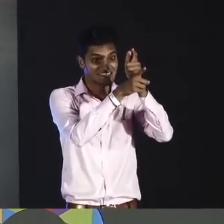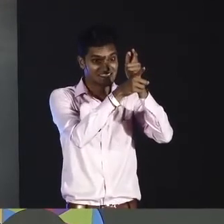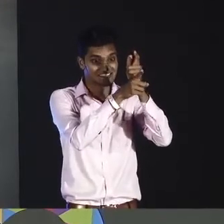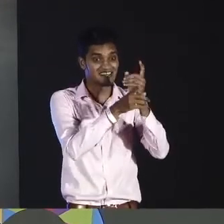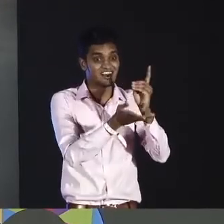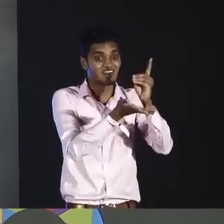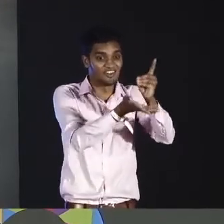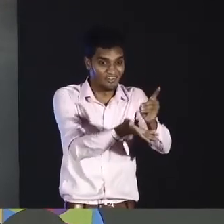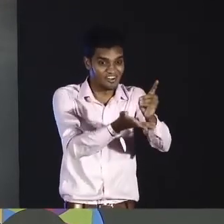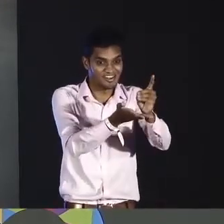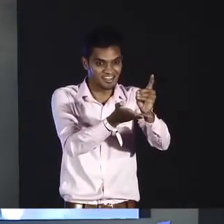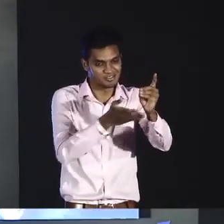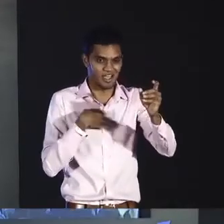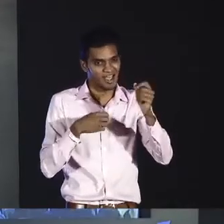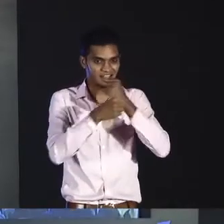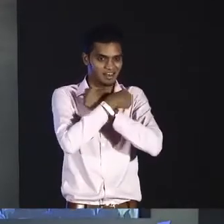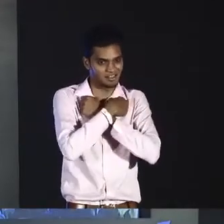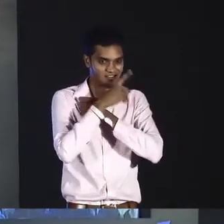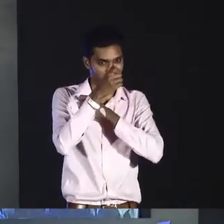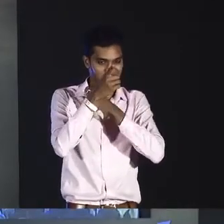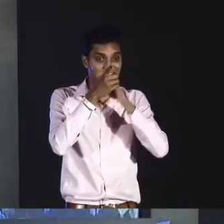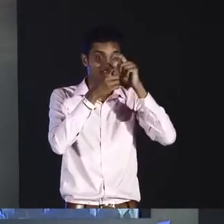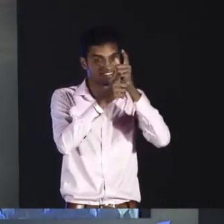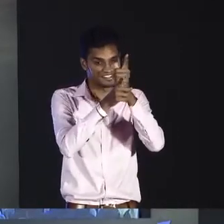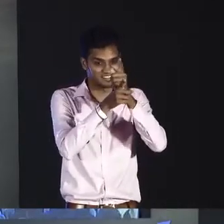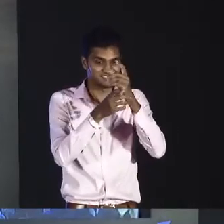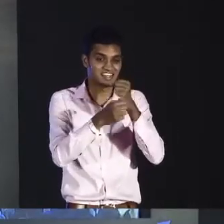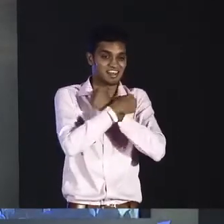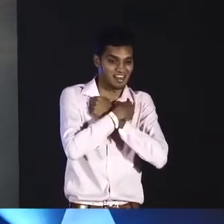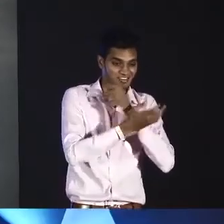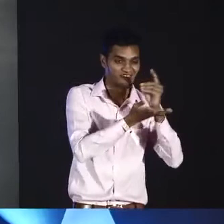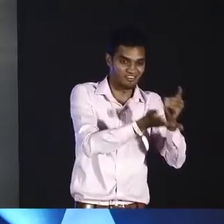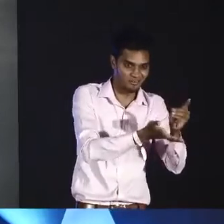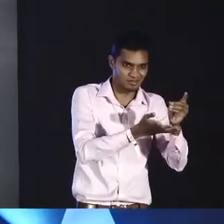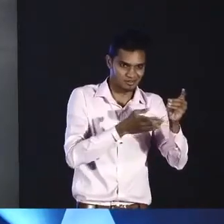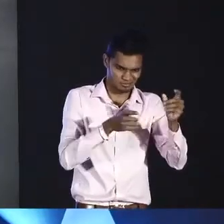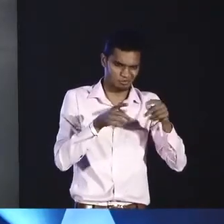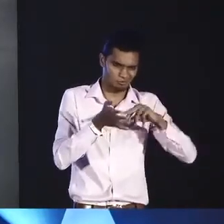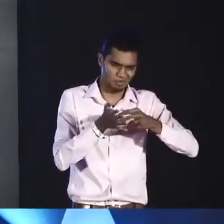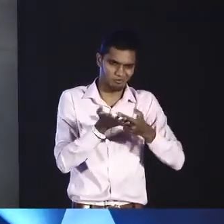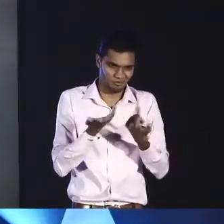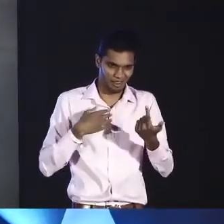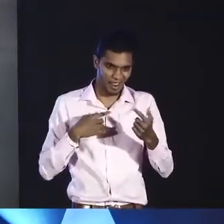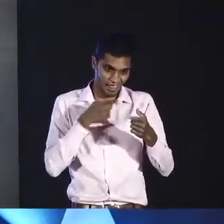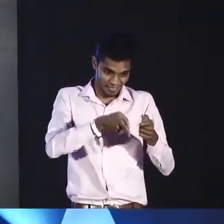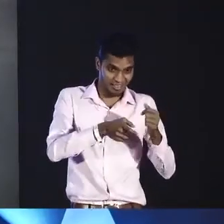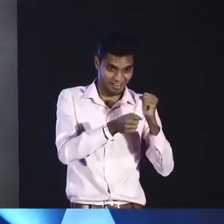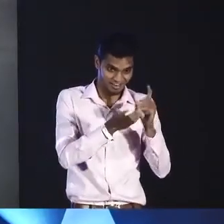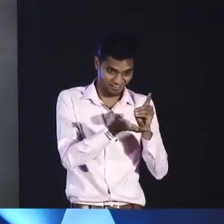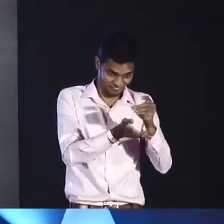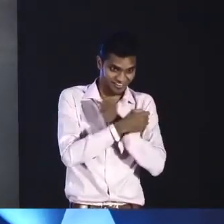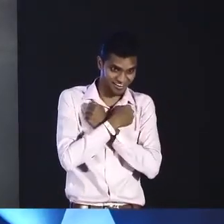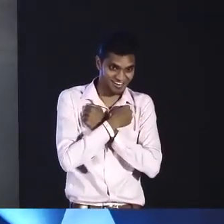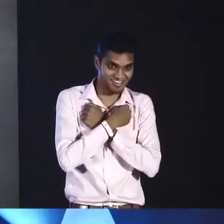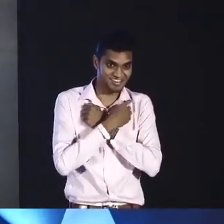whatever you want to call it. Correct? So it doesn't make sense. Logic can take you from place A to B, but